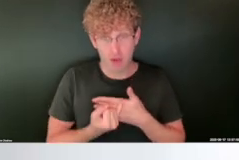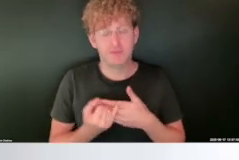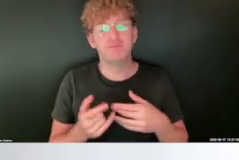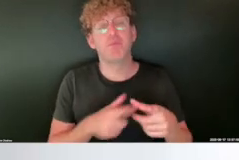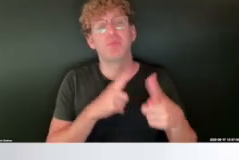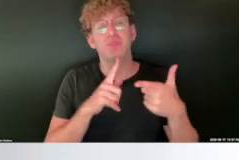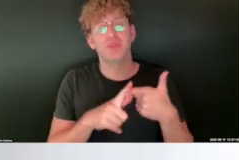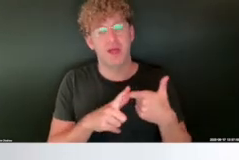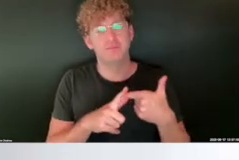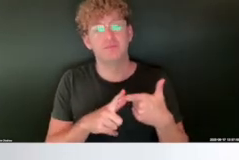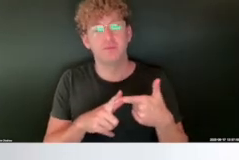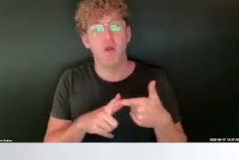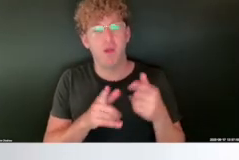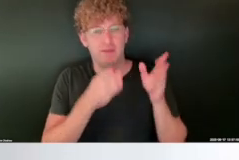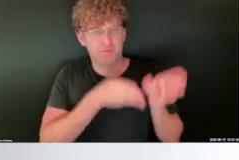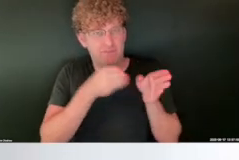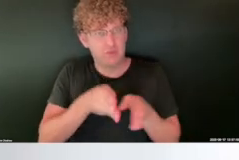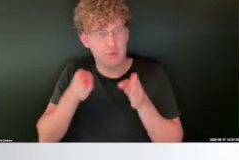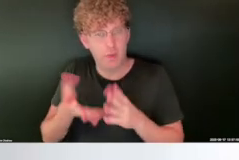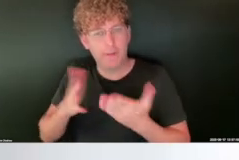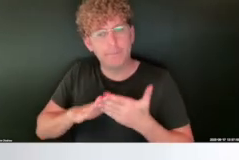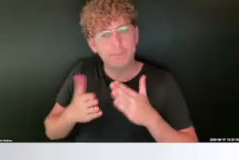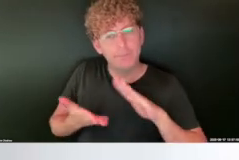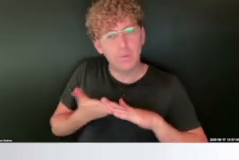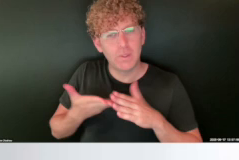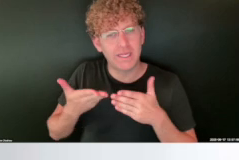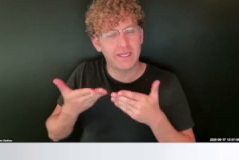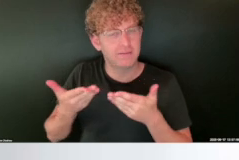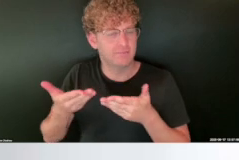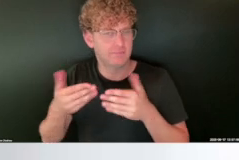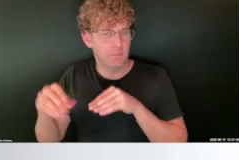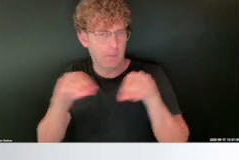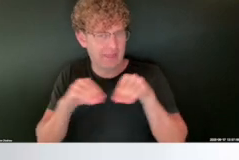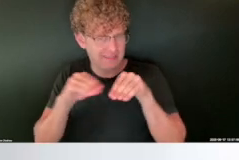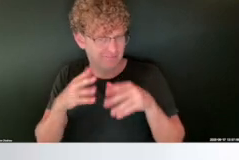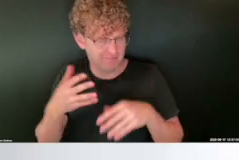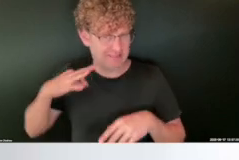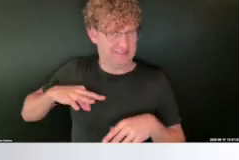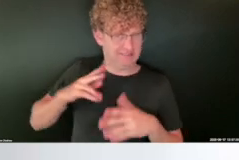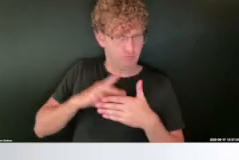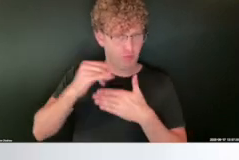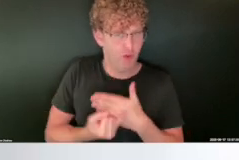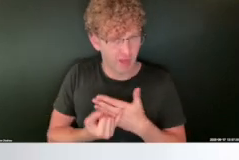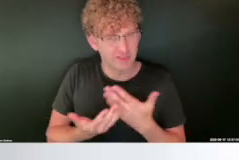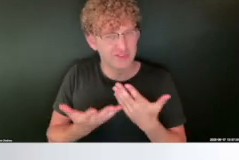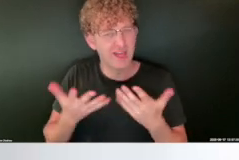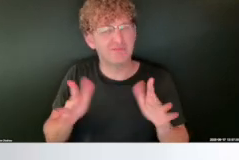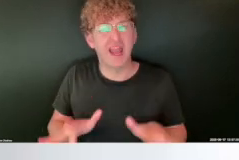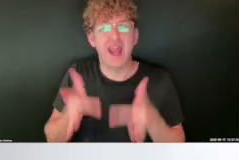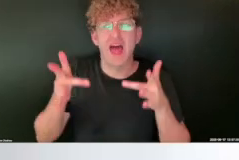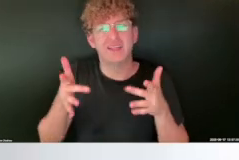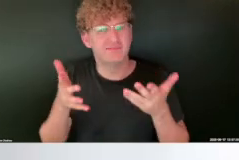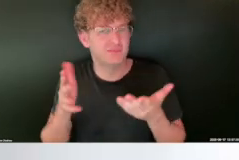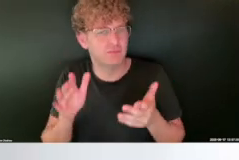community mobility incentive projects. We also refer to these as light-duty vehicle purchase incentive projects